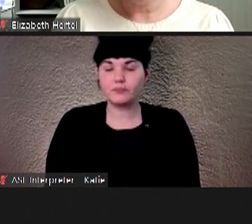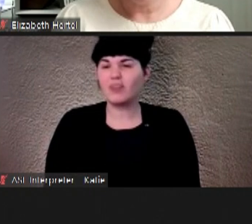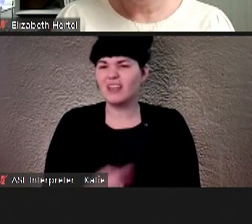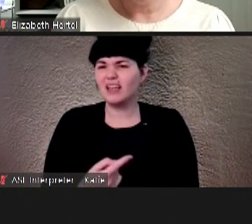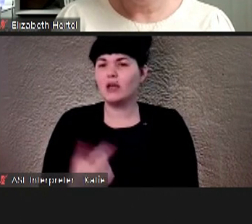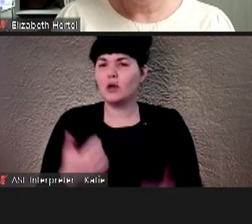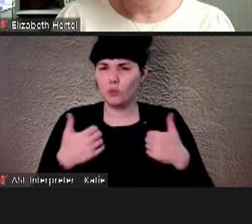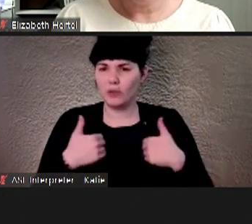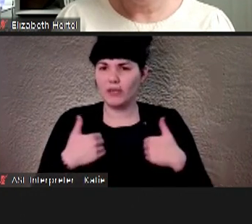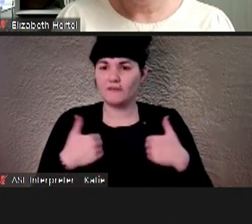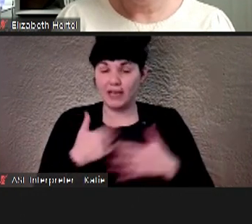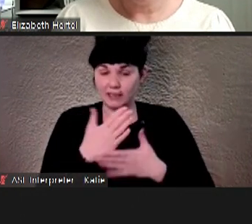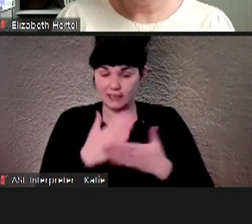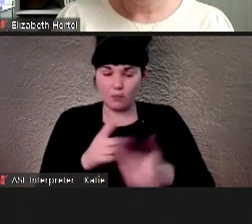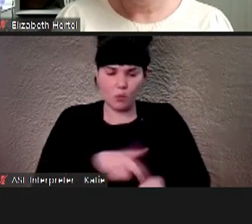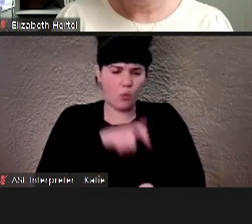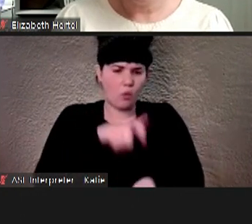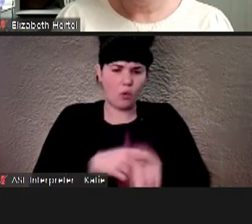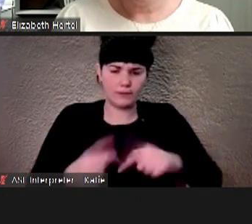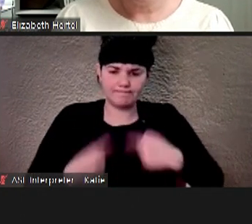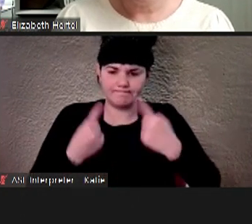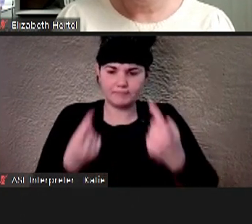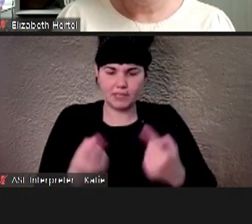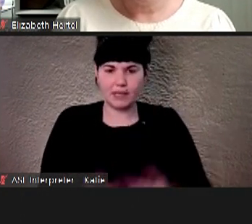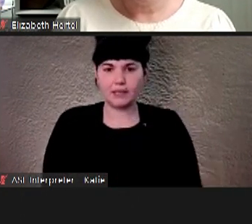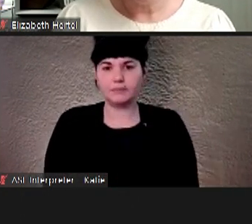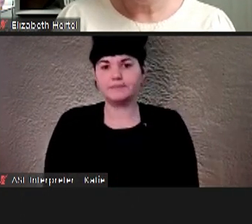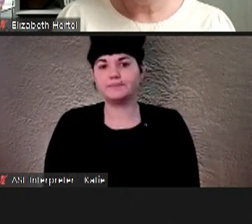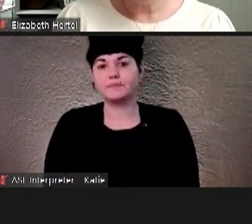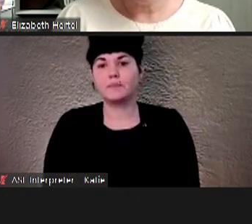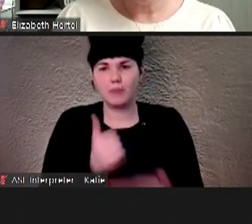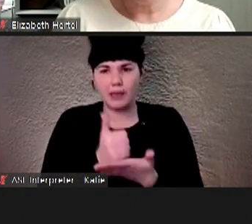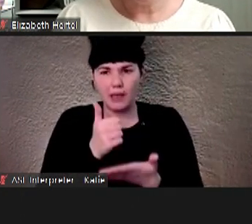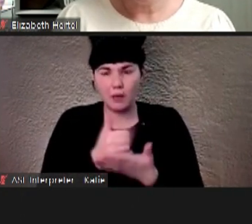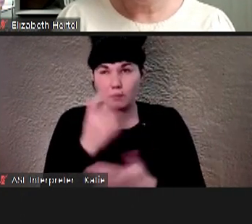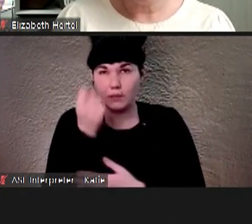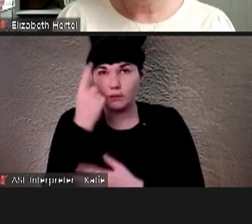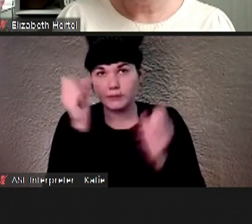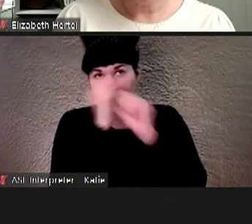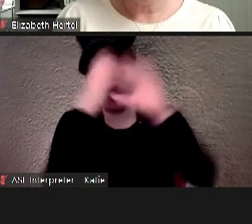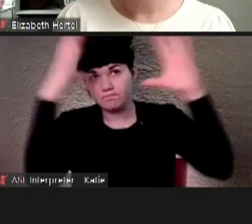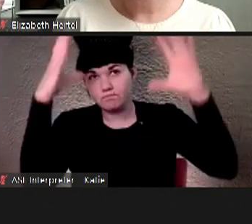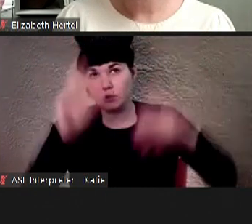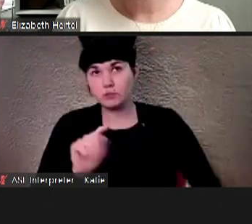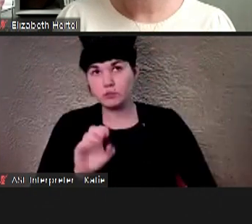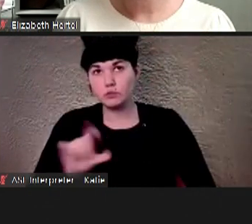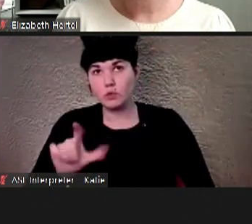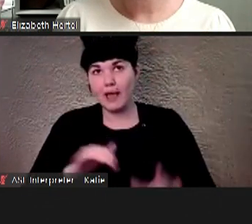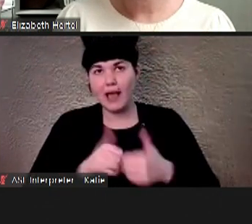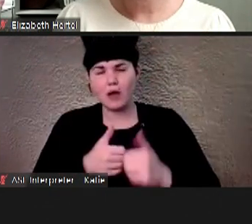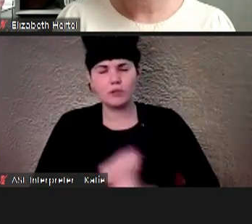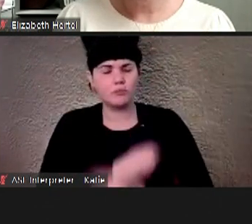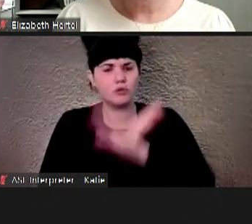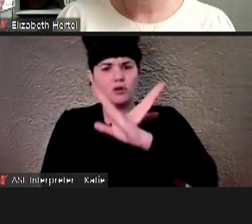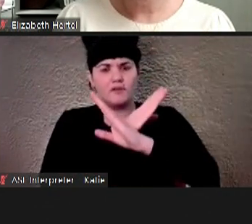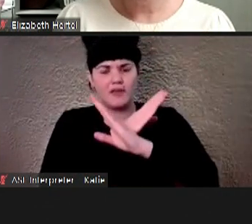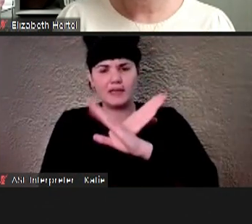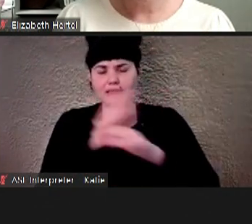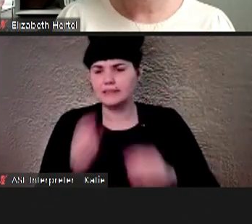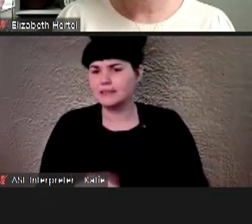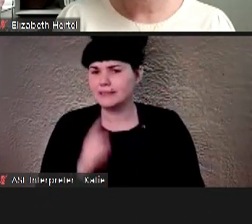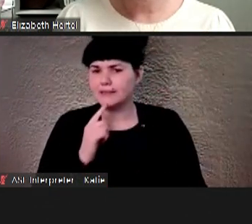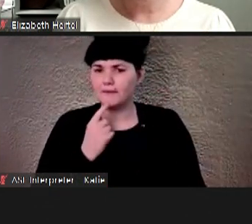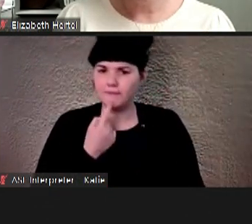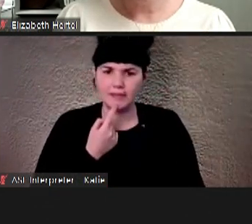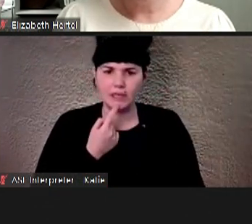So just putting this all together, I think this is a nice way to think about those tools in terms of preventing severe outcomes, preventing death, and protecting